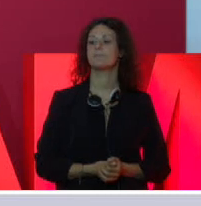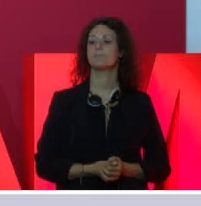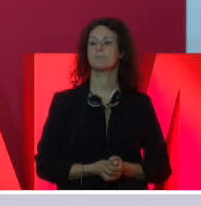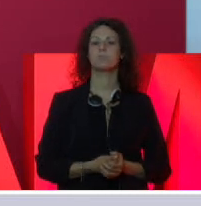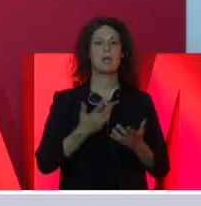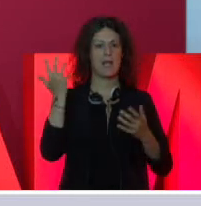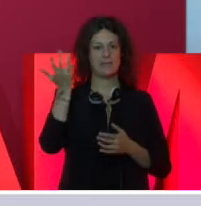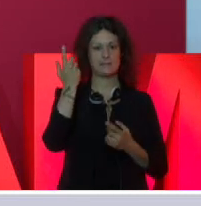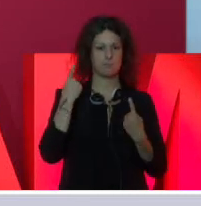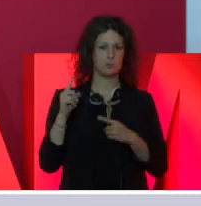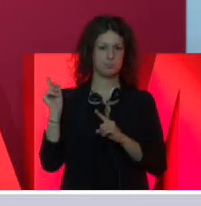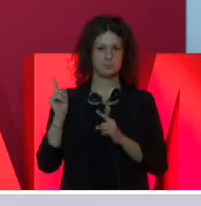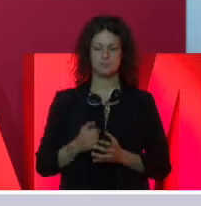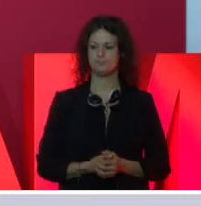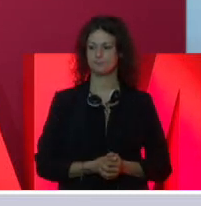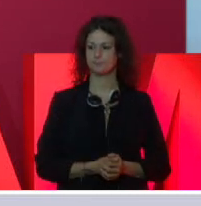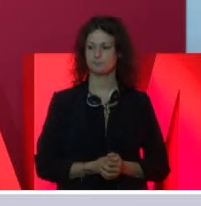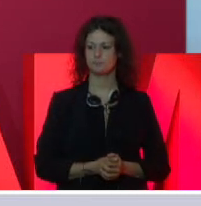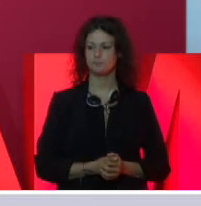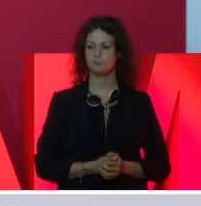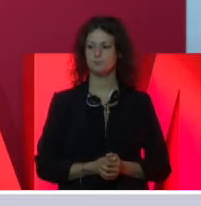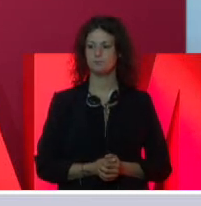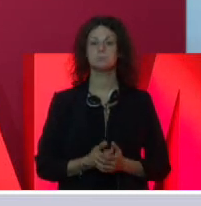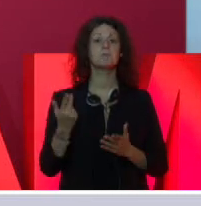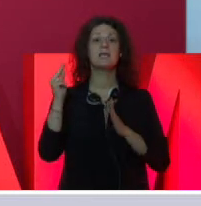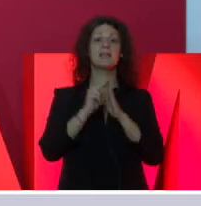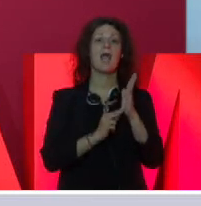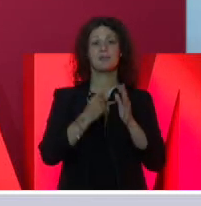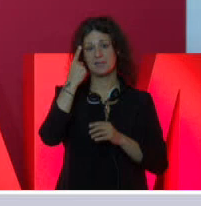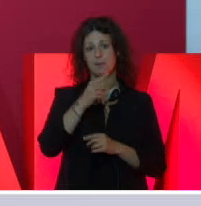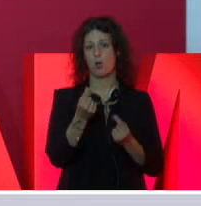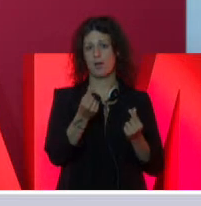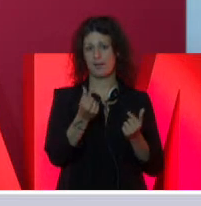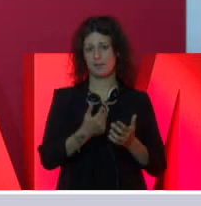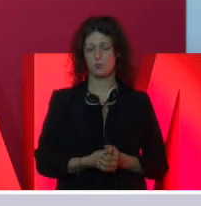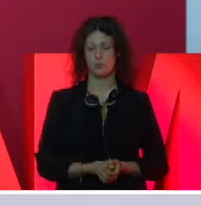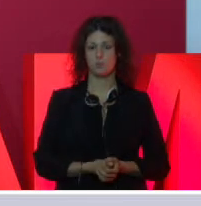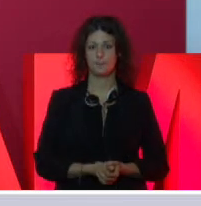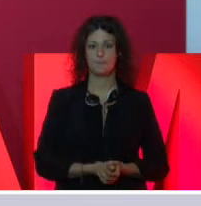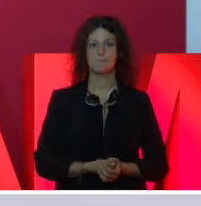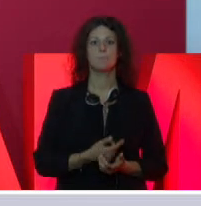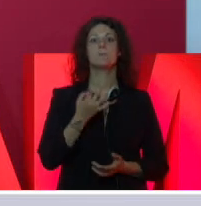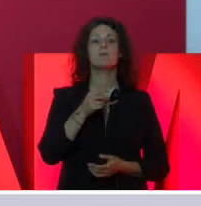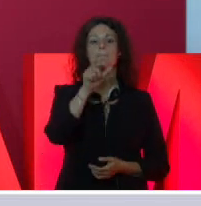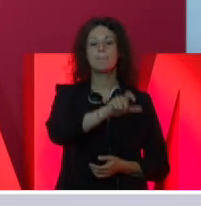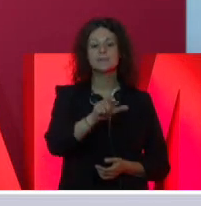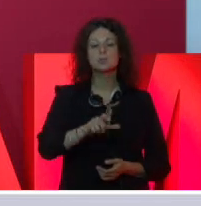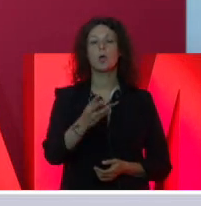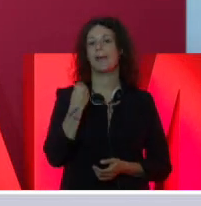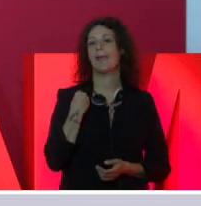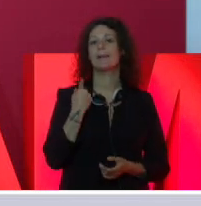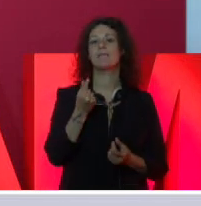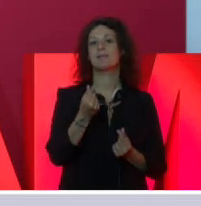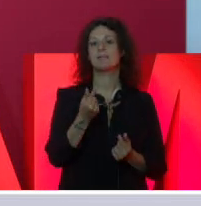is interpretable and understandable. We can provide credit data, people that ask